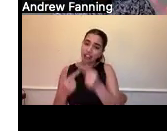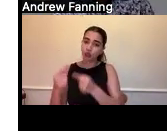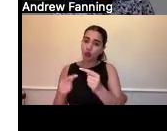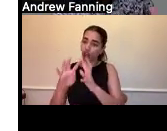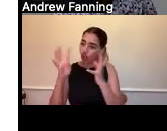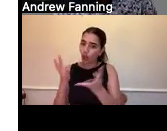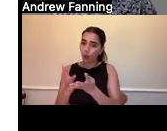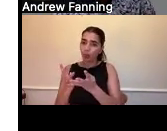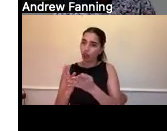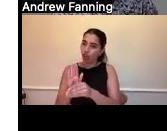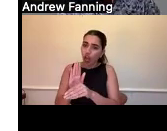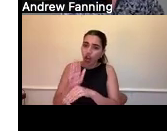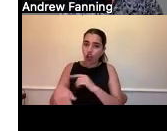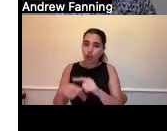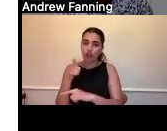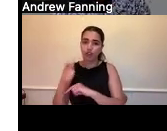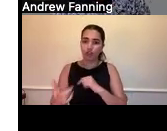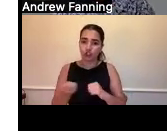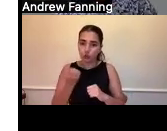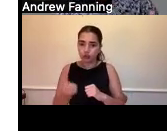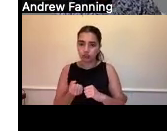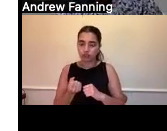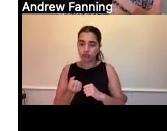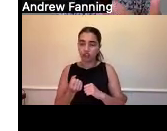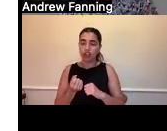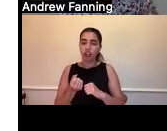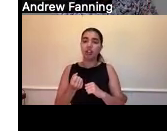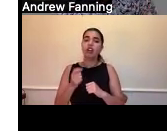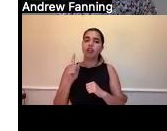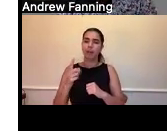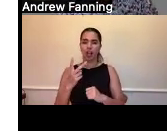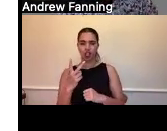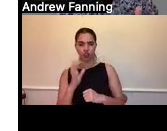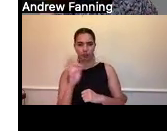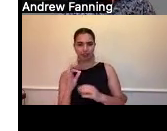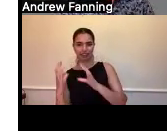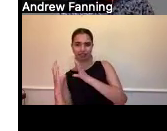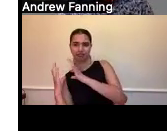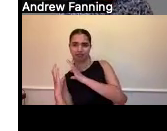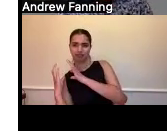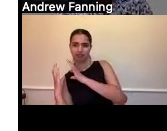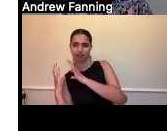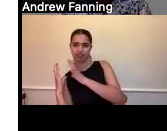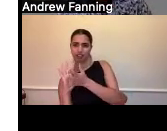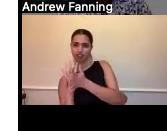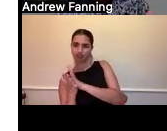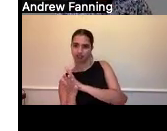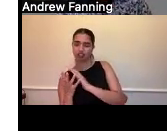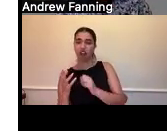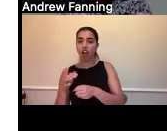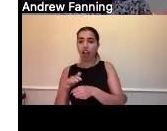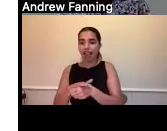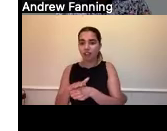overshoot. And yet they have only a 2% share of the shortfall in the social foundations in areas such as